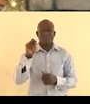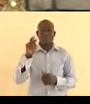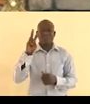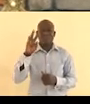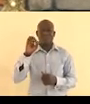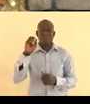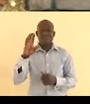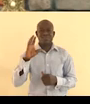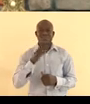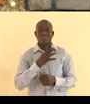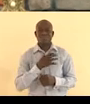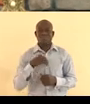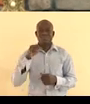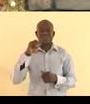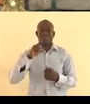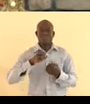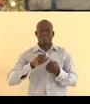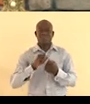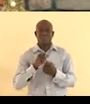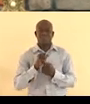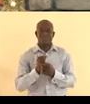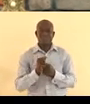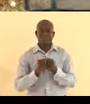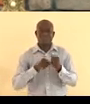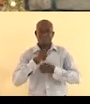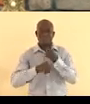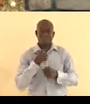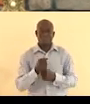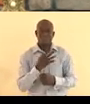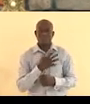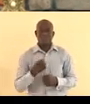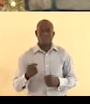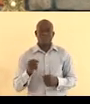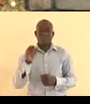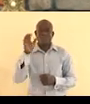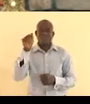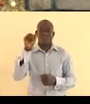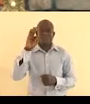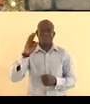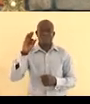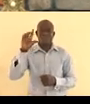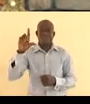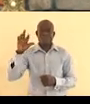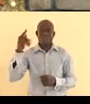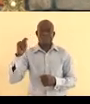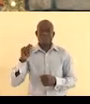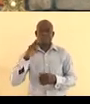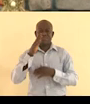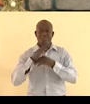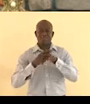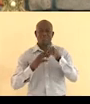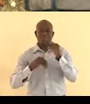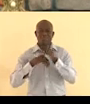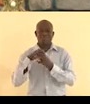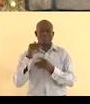convicts the conceited and afflicts the